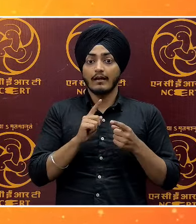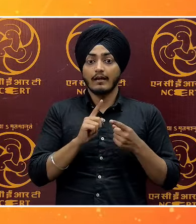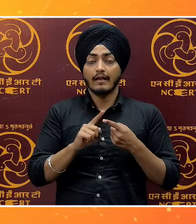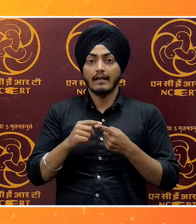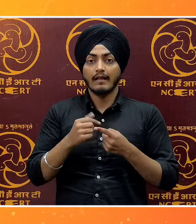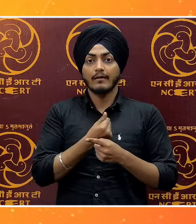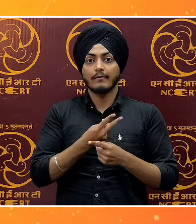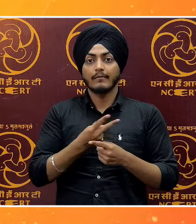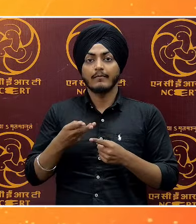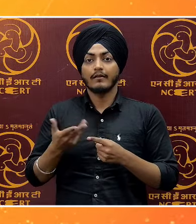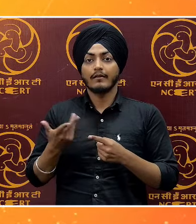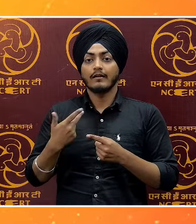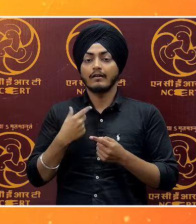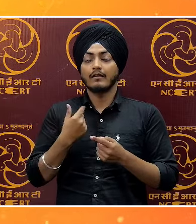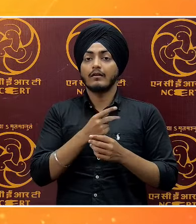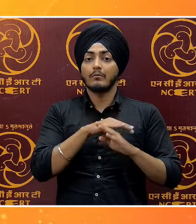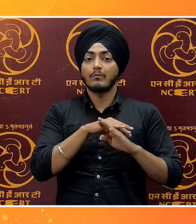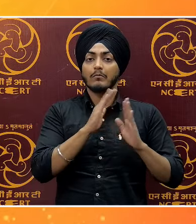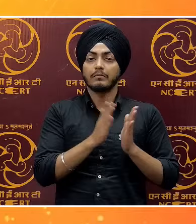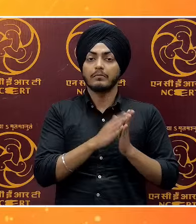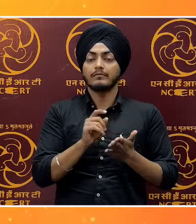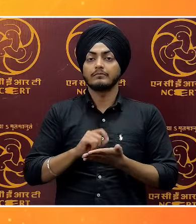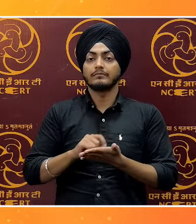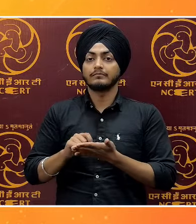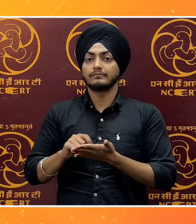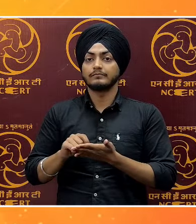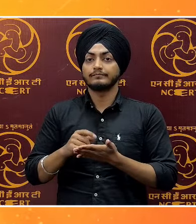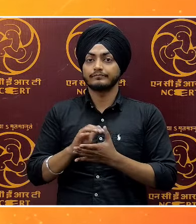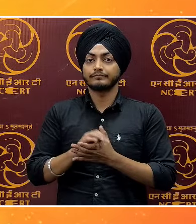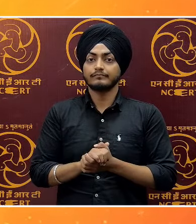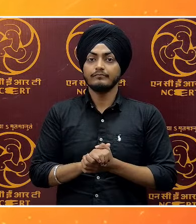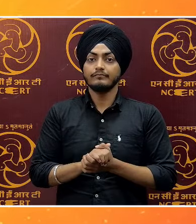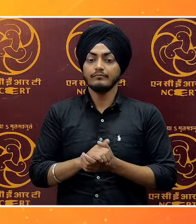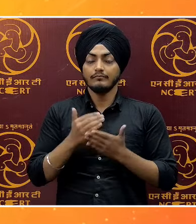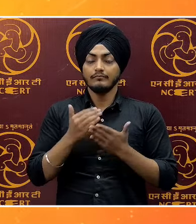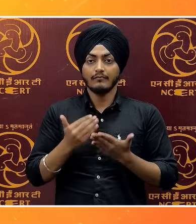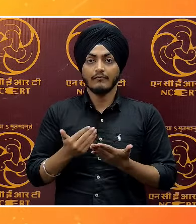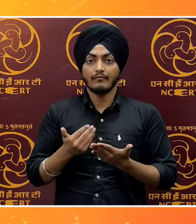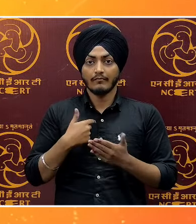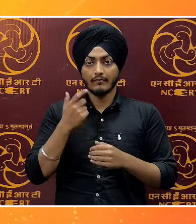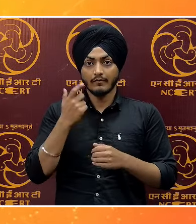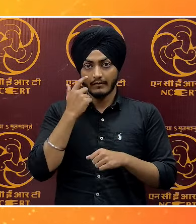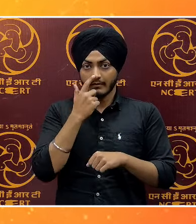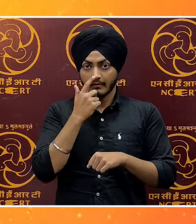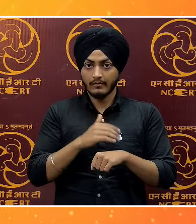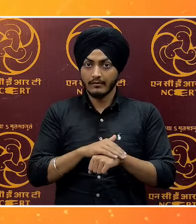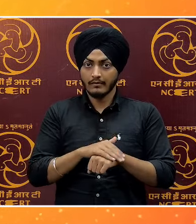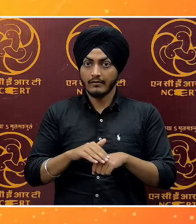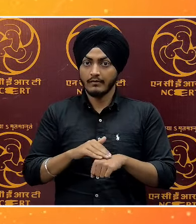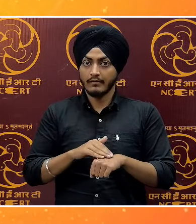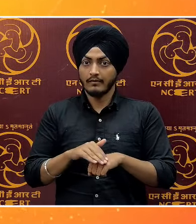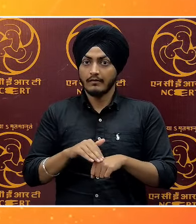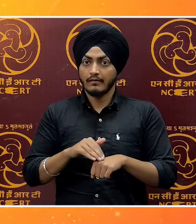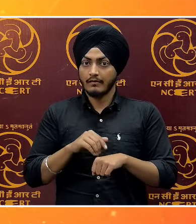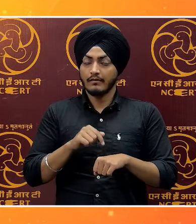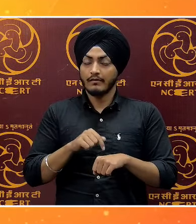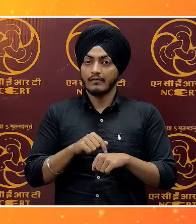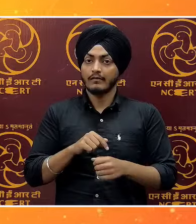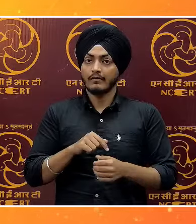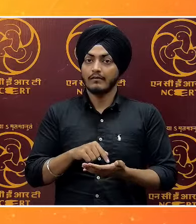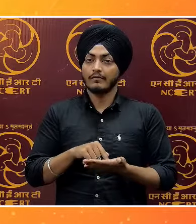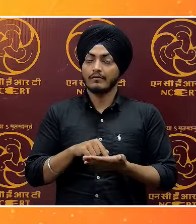write the number here. Okay. So for it, now my Braille version will Come handy. come